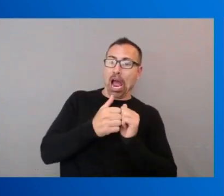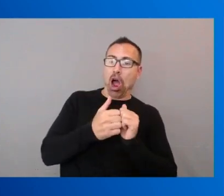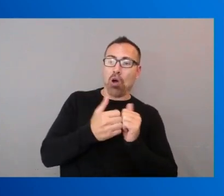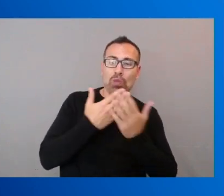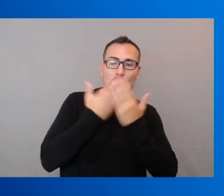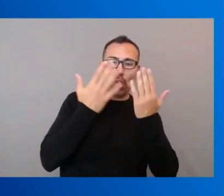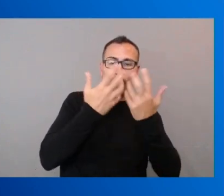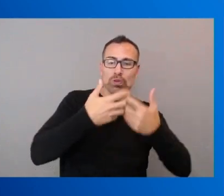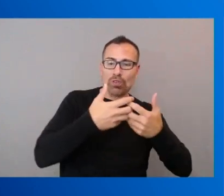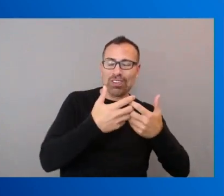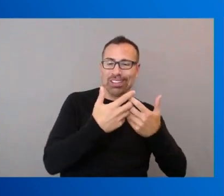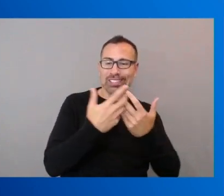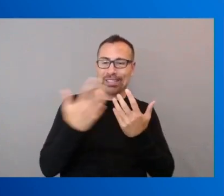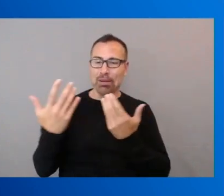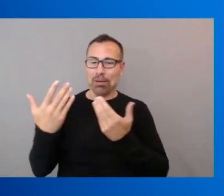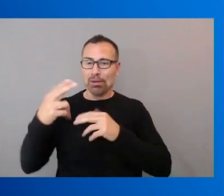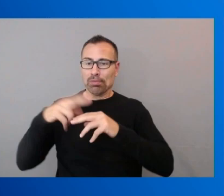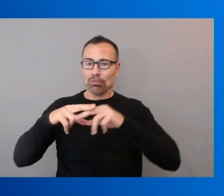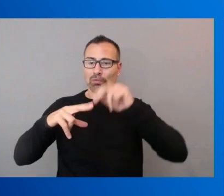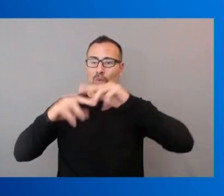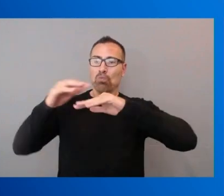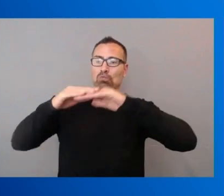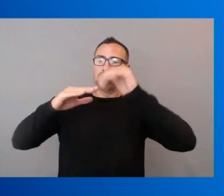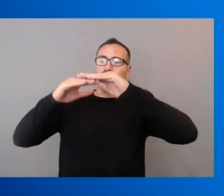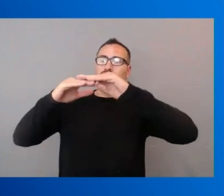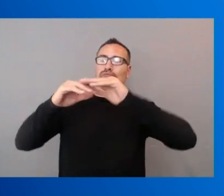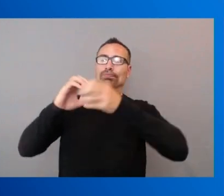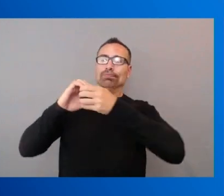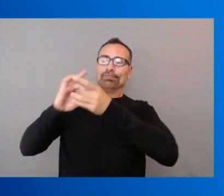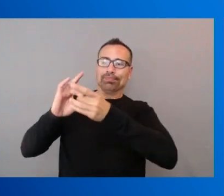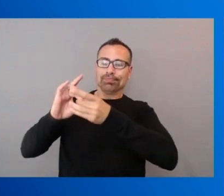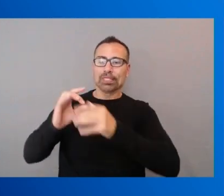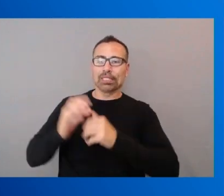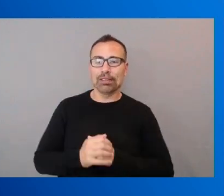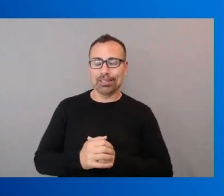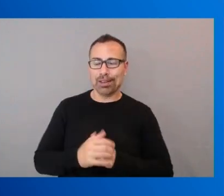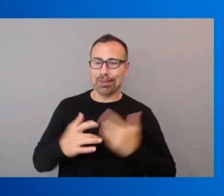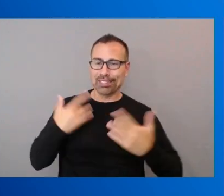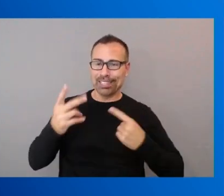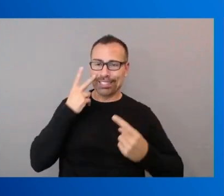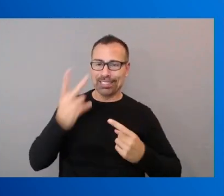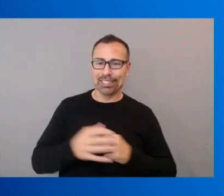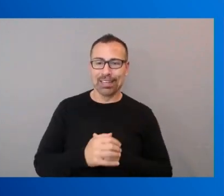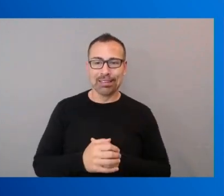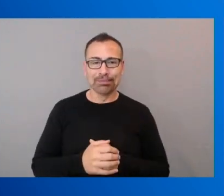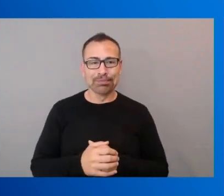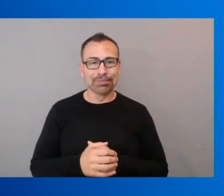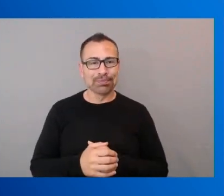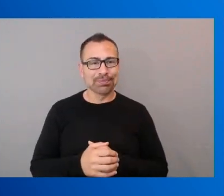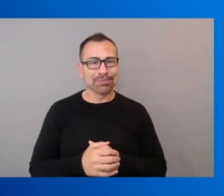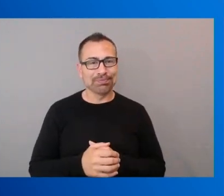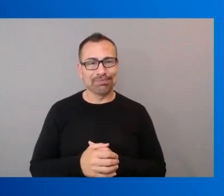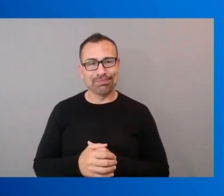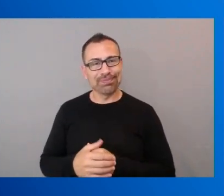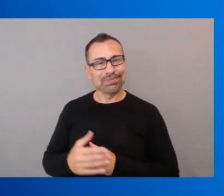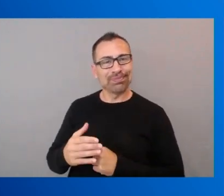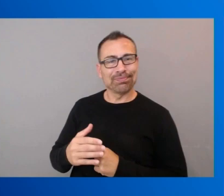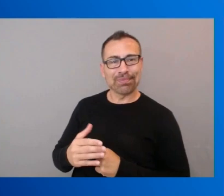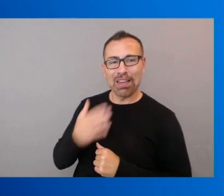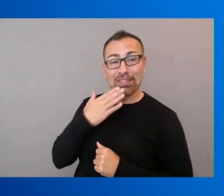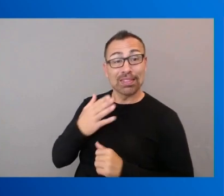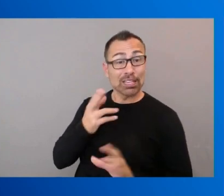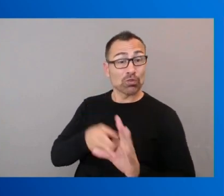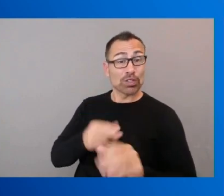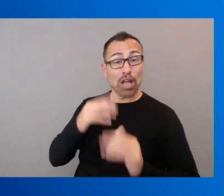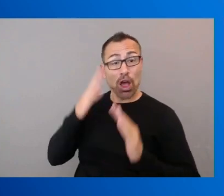so to speak, to build things together. Wow. Well, thanks very much, Ajay, for joining us today. I hope you'll stick around for the rest of the presentations and demos we have. There's